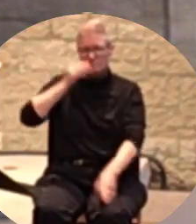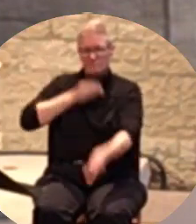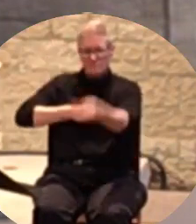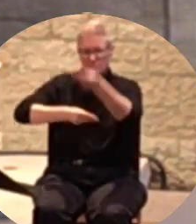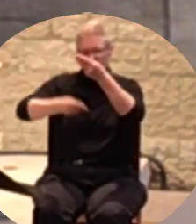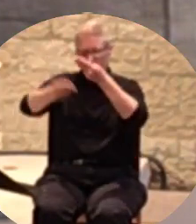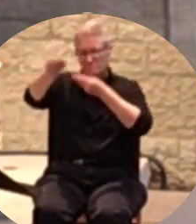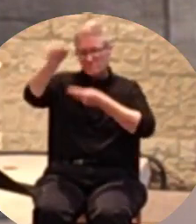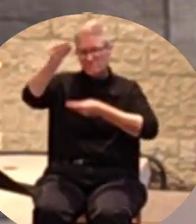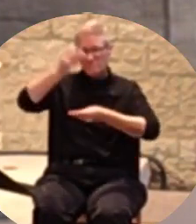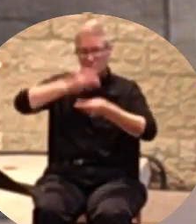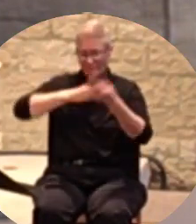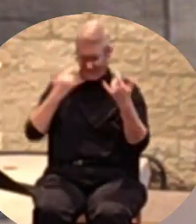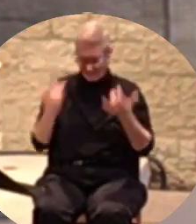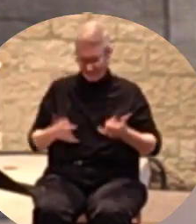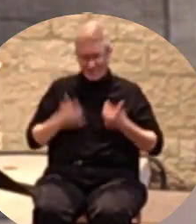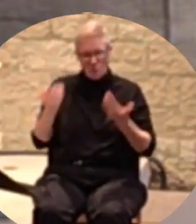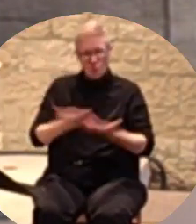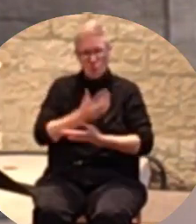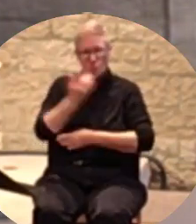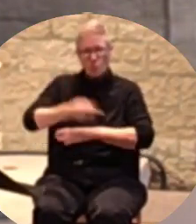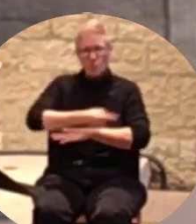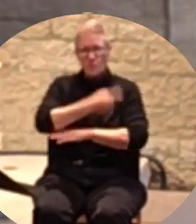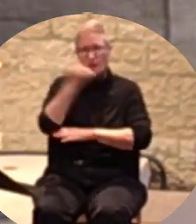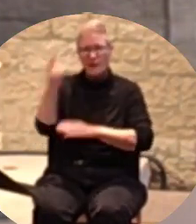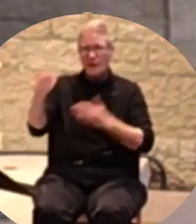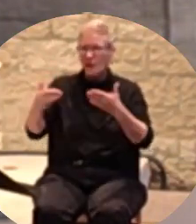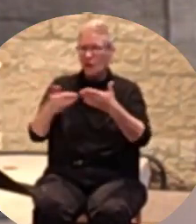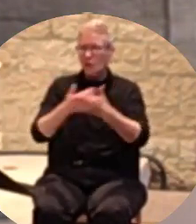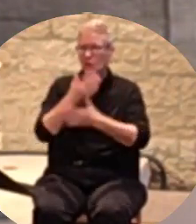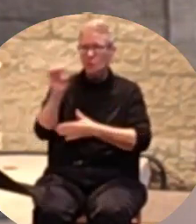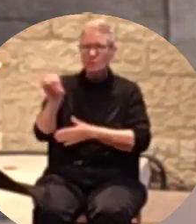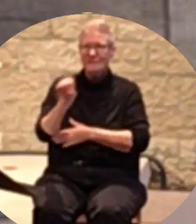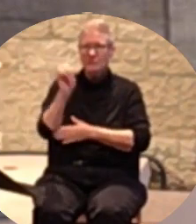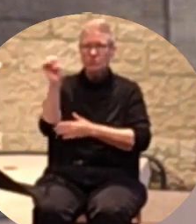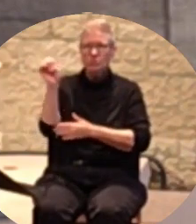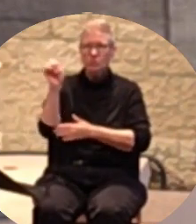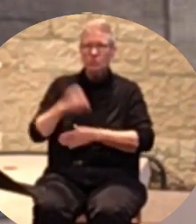of this new day, of this new Easter.